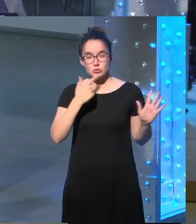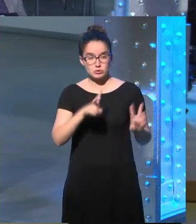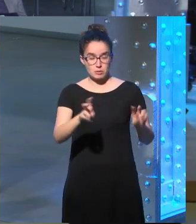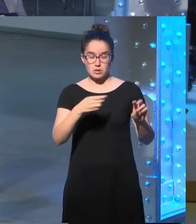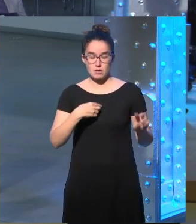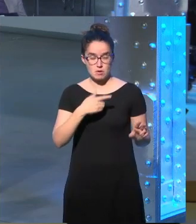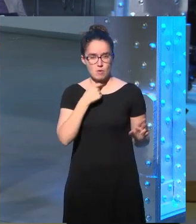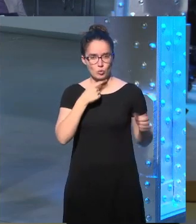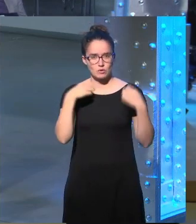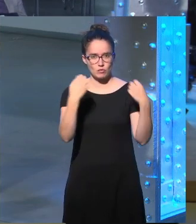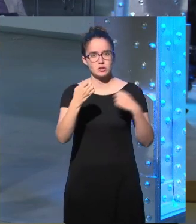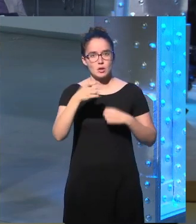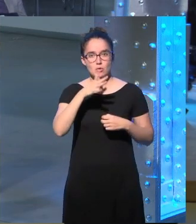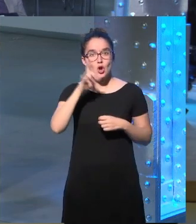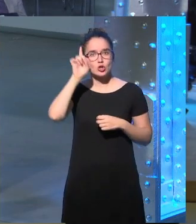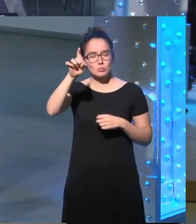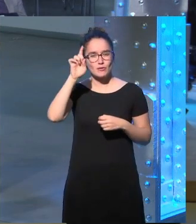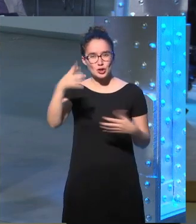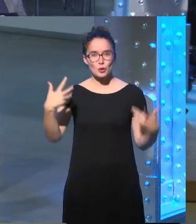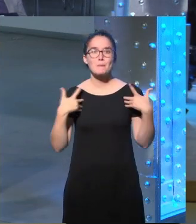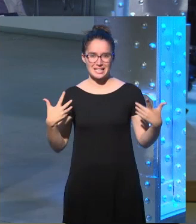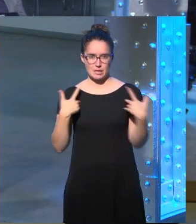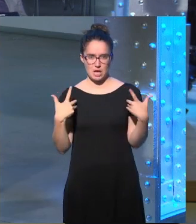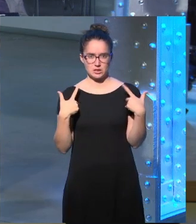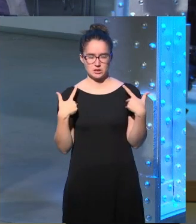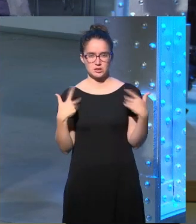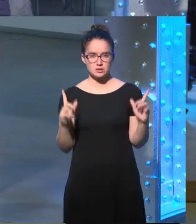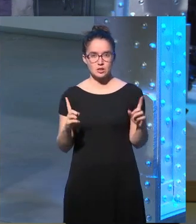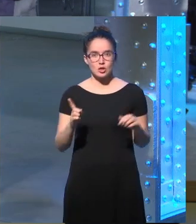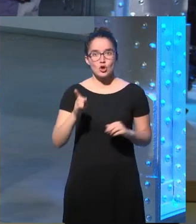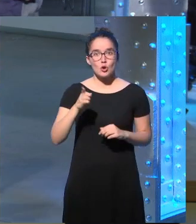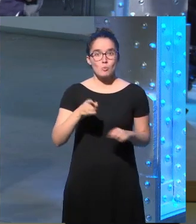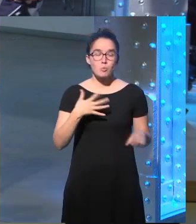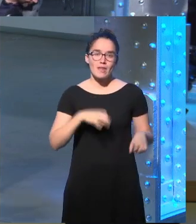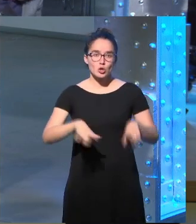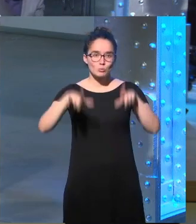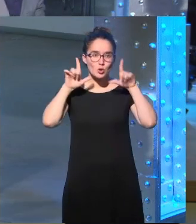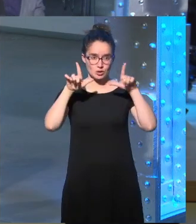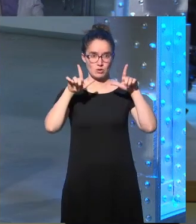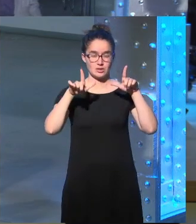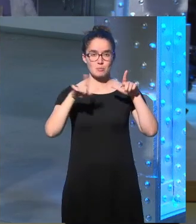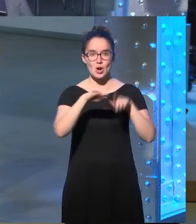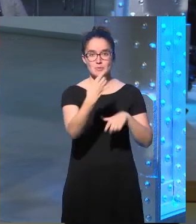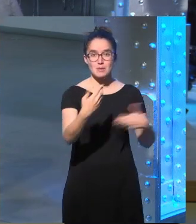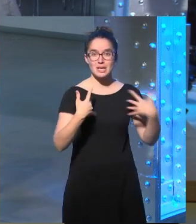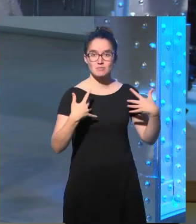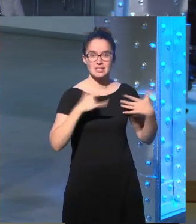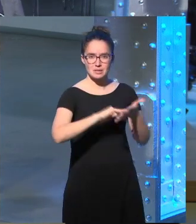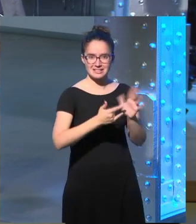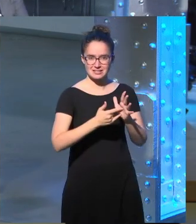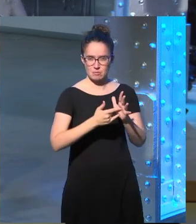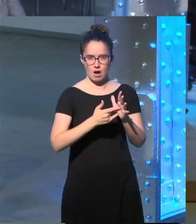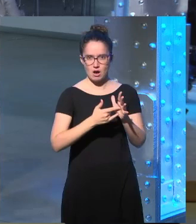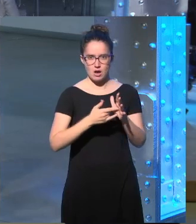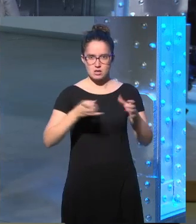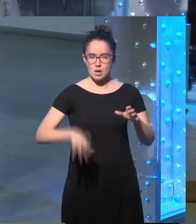opinion. This is a very important topic. Teachers are the victims, and probably they are the protagonists,